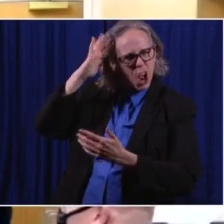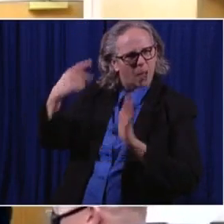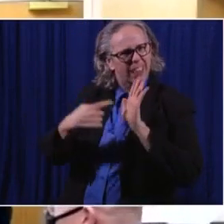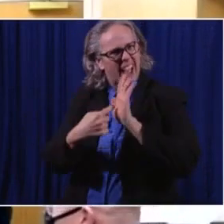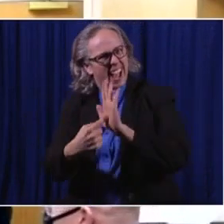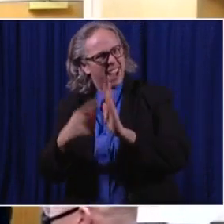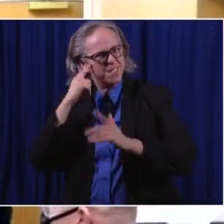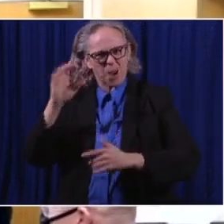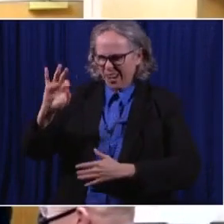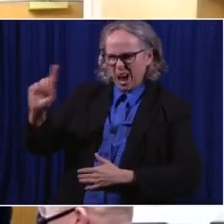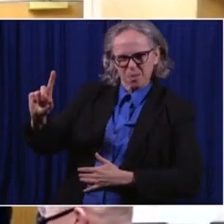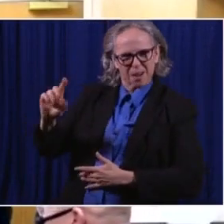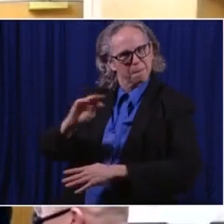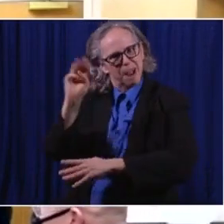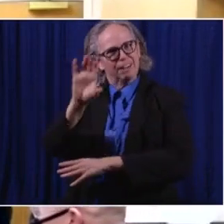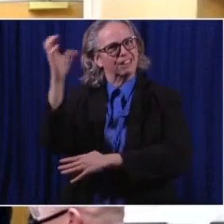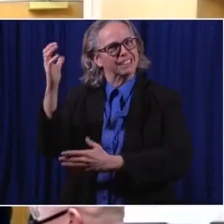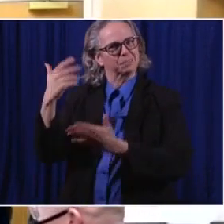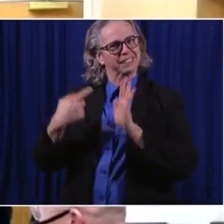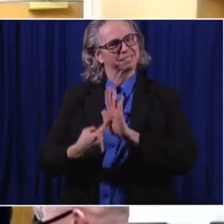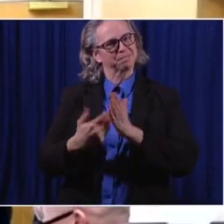All right.